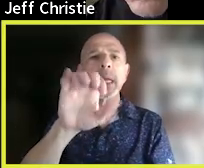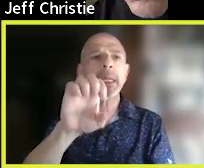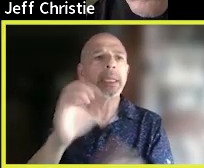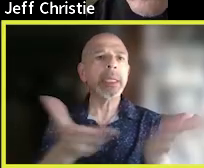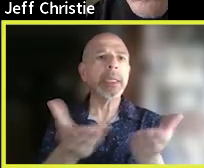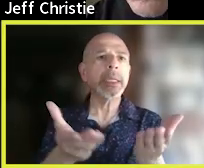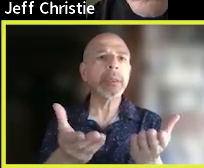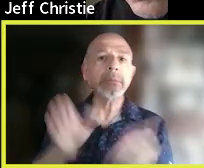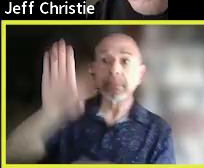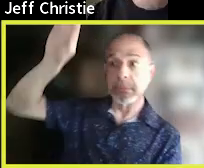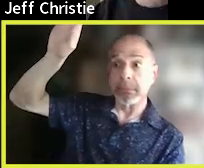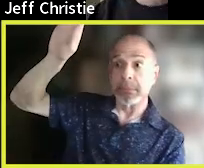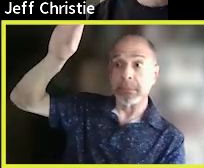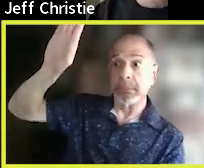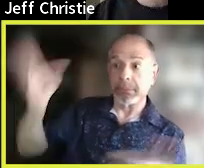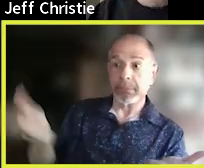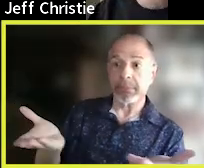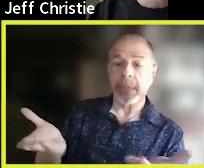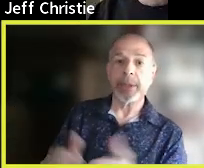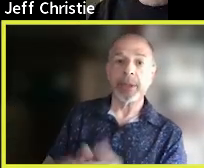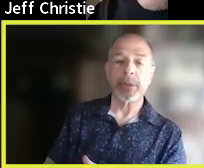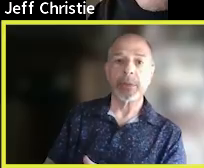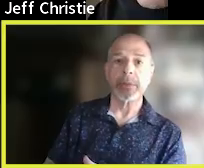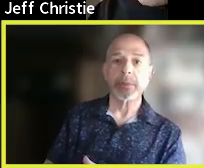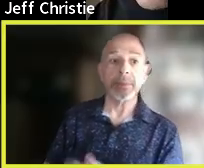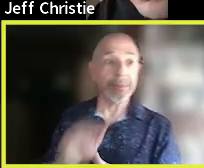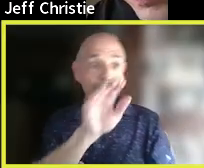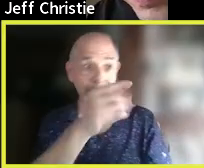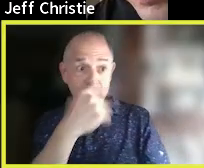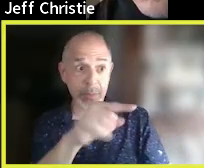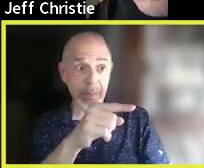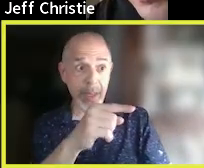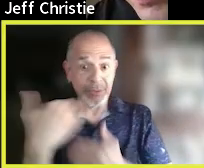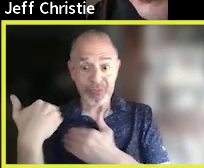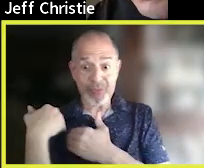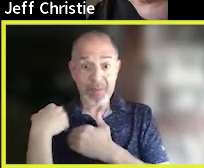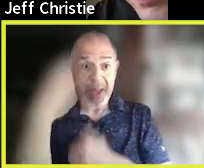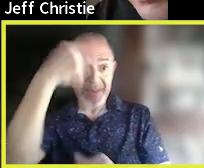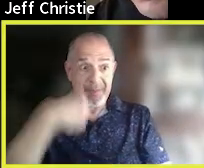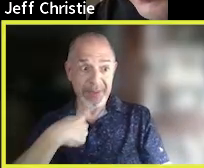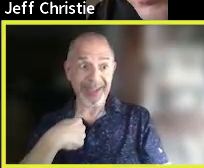Yes, I'm here. Natalie, can you keep me honest on that and make sure that I keep my promise? Yes.